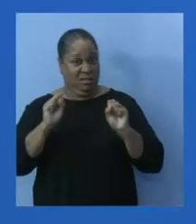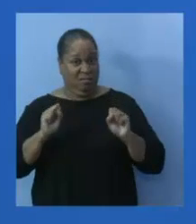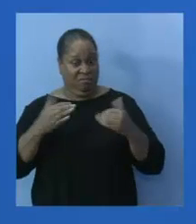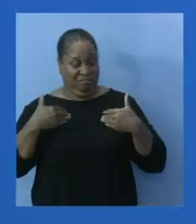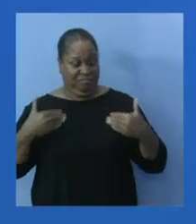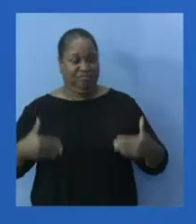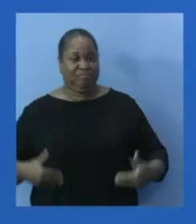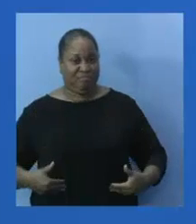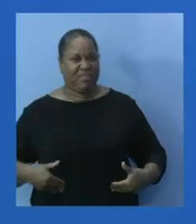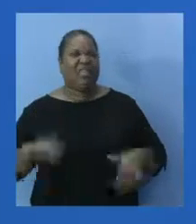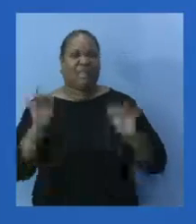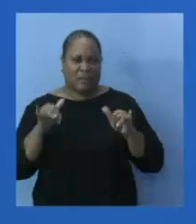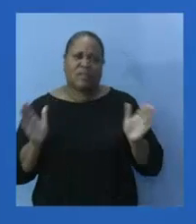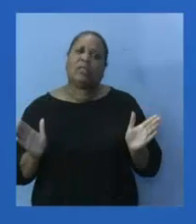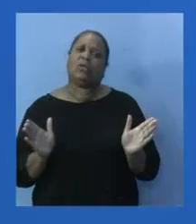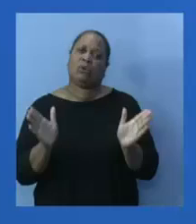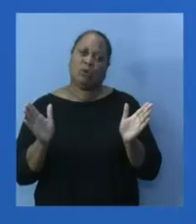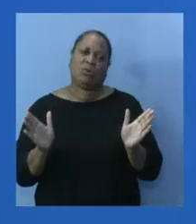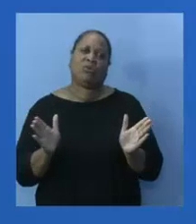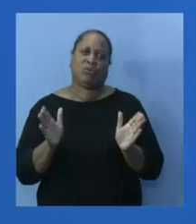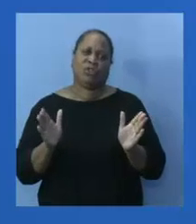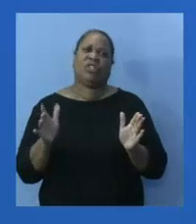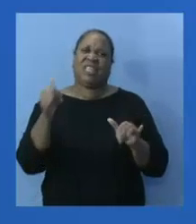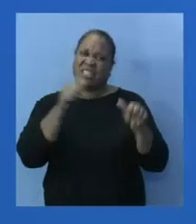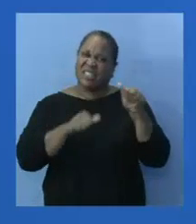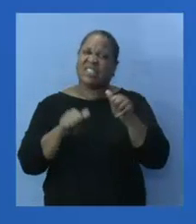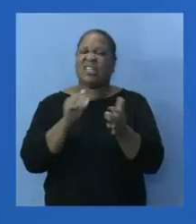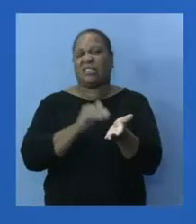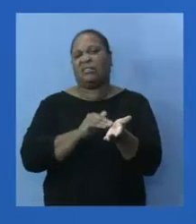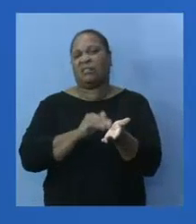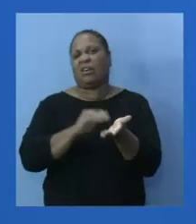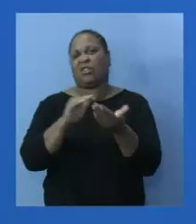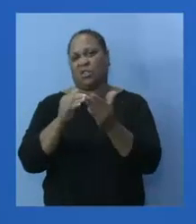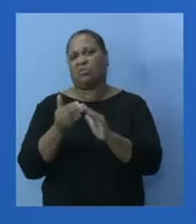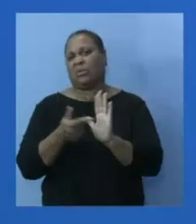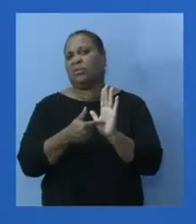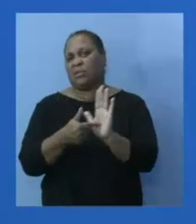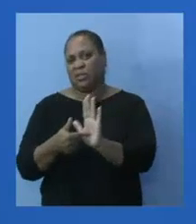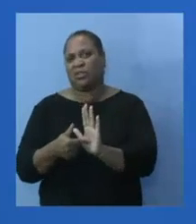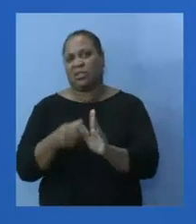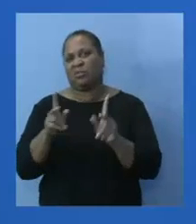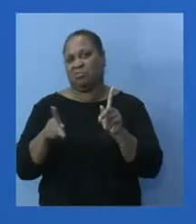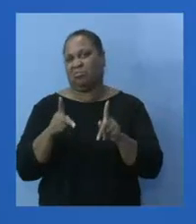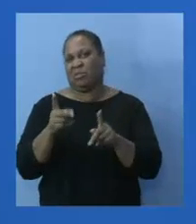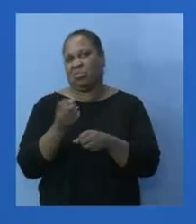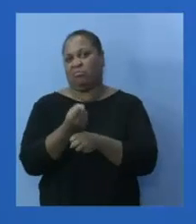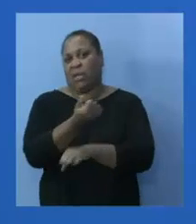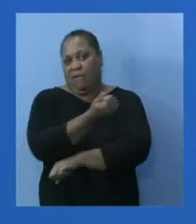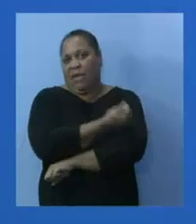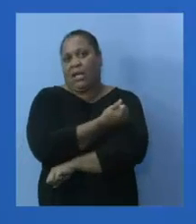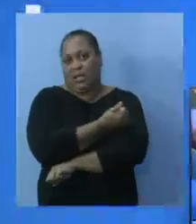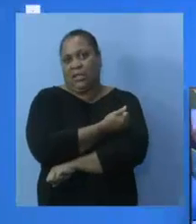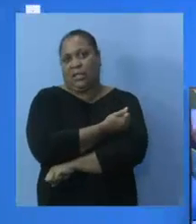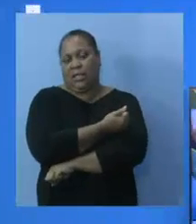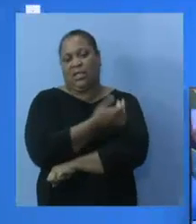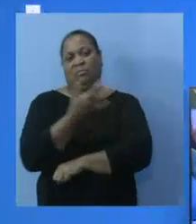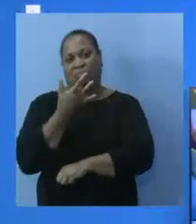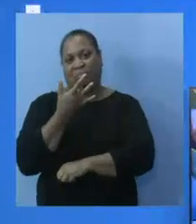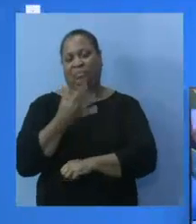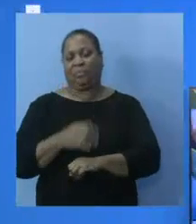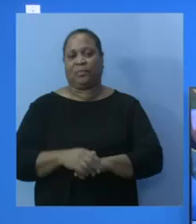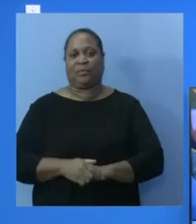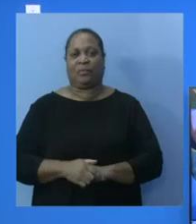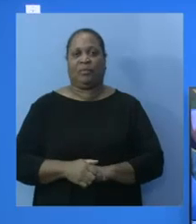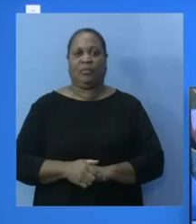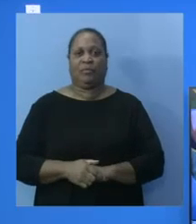still encouraging and recommending, as the science and the doctors community are indicating, that people get vaccinated. Sure. And